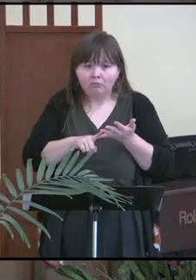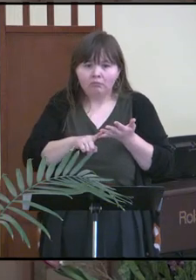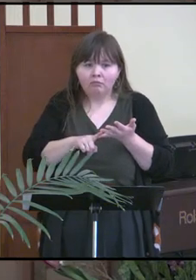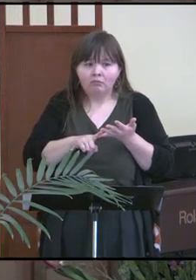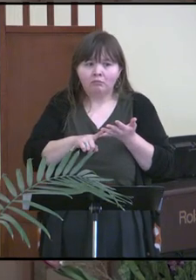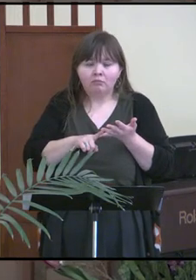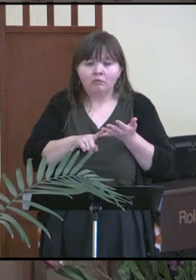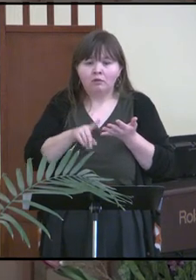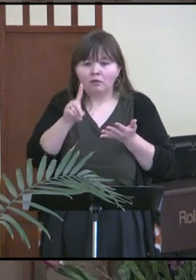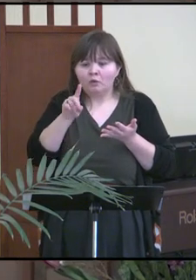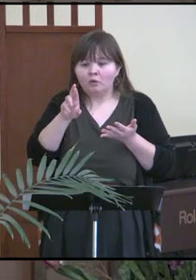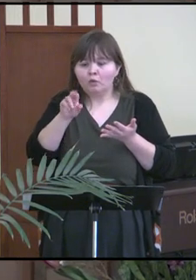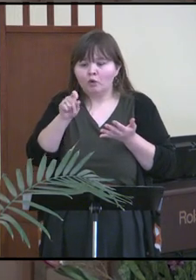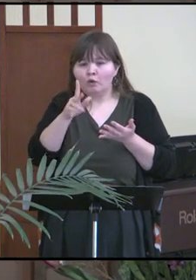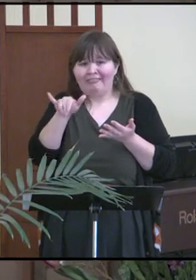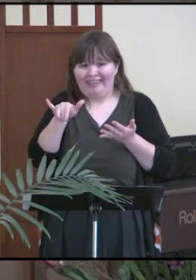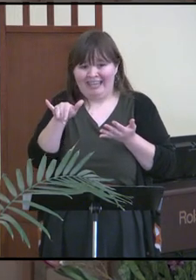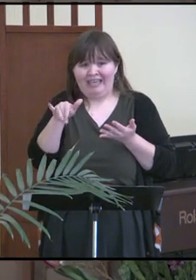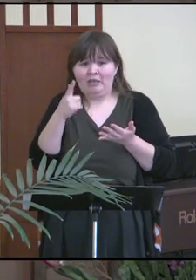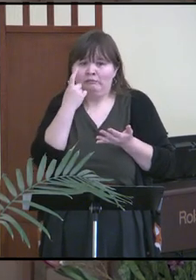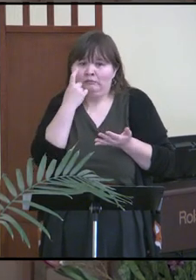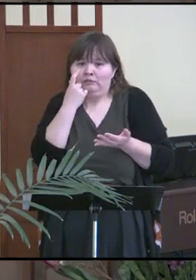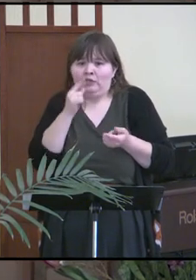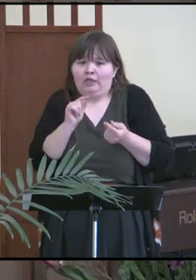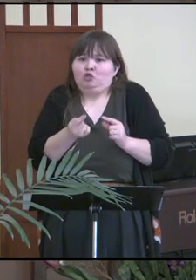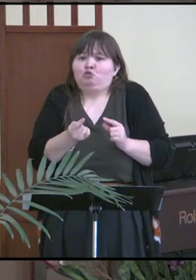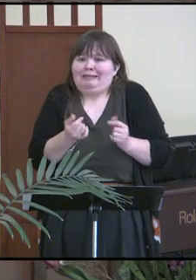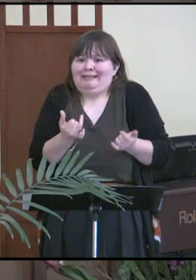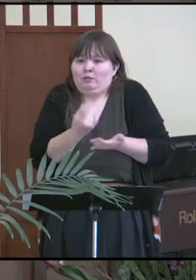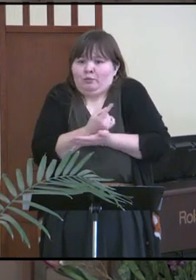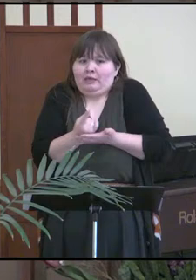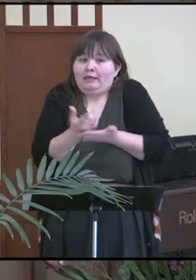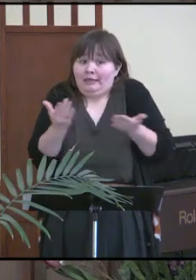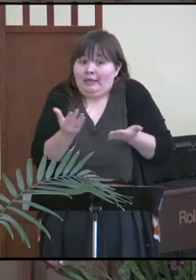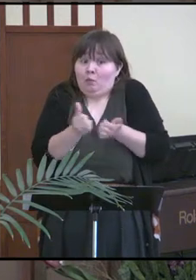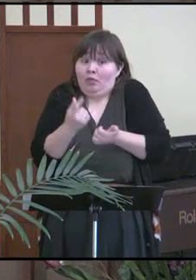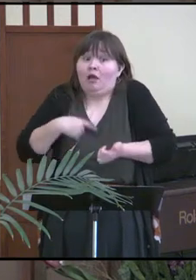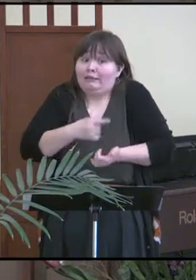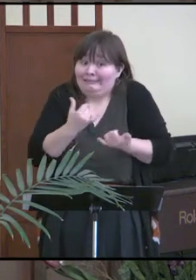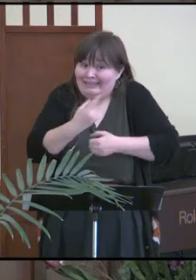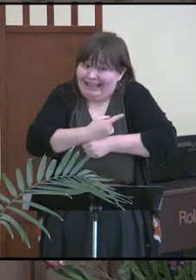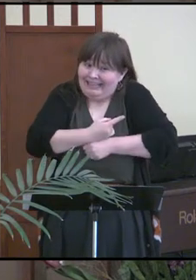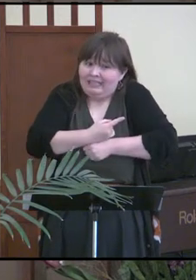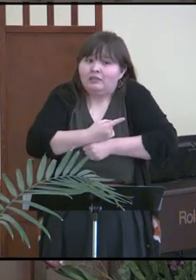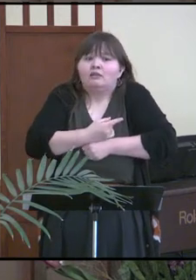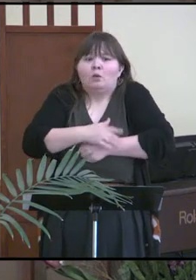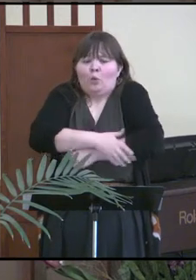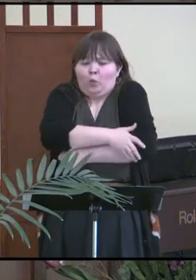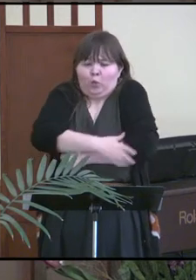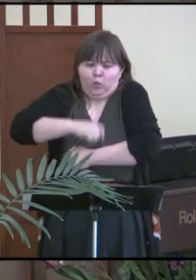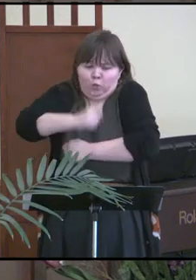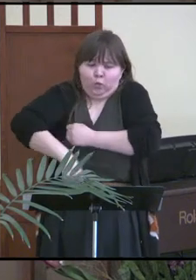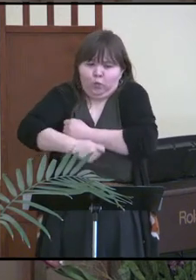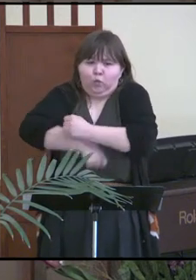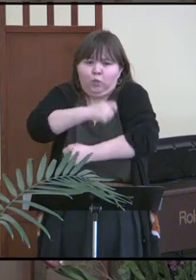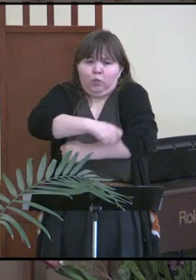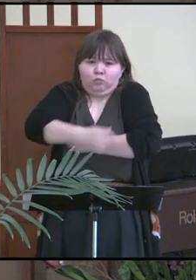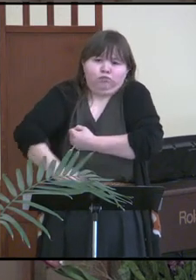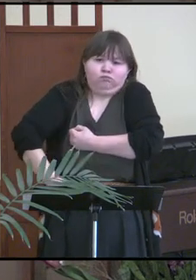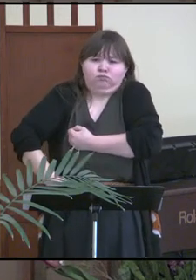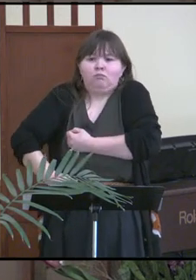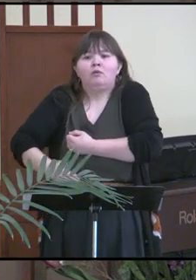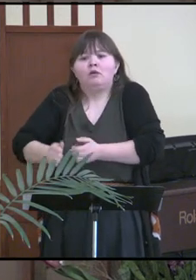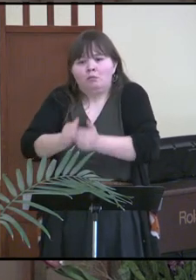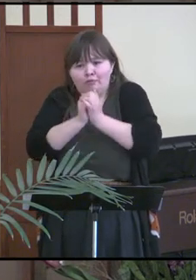Also, Dorothy, who had a little injury this week and is here with us this morning, but arm in a sling. So we're praying for a